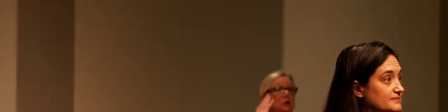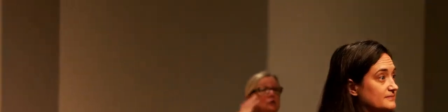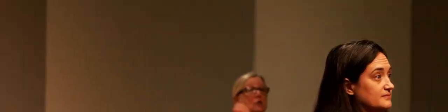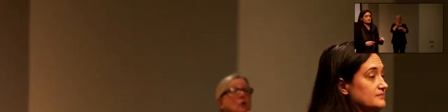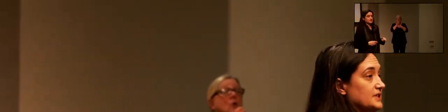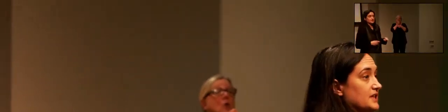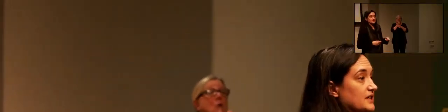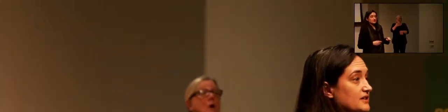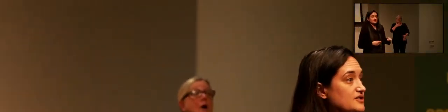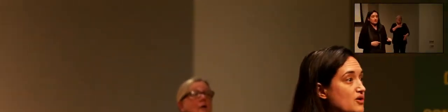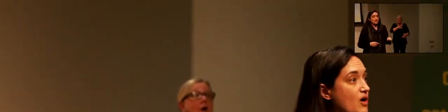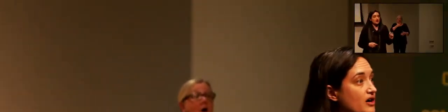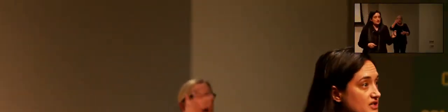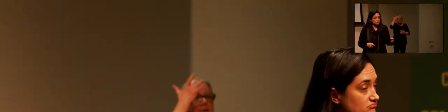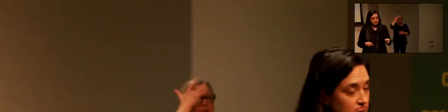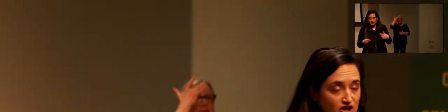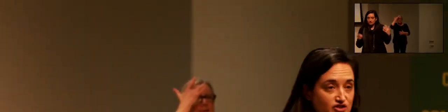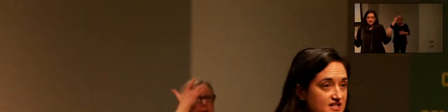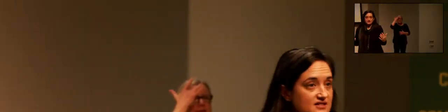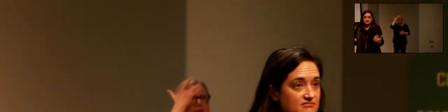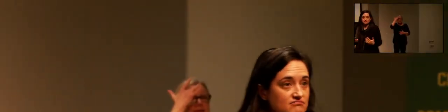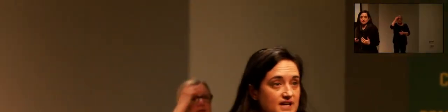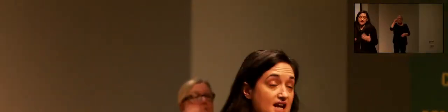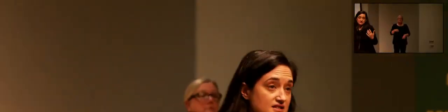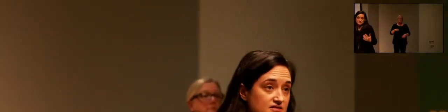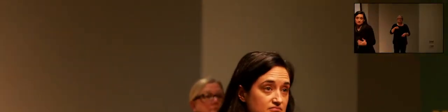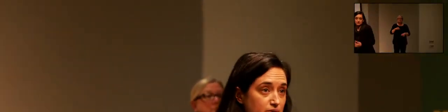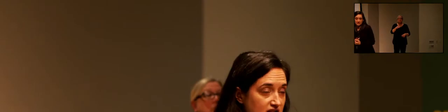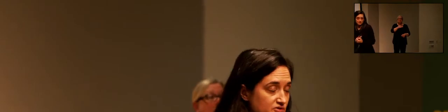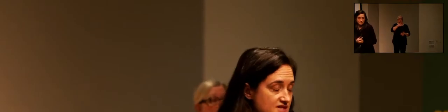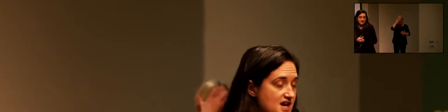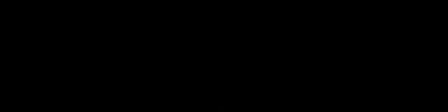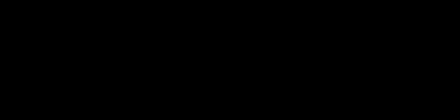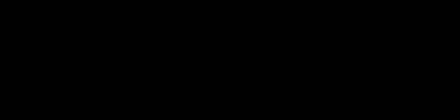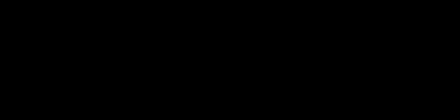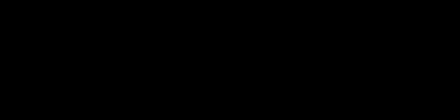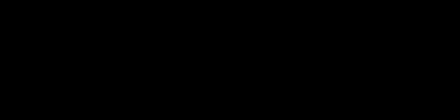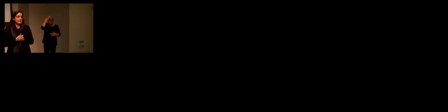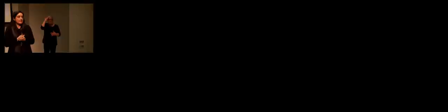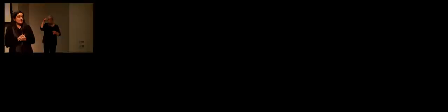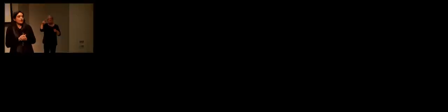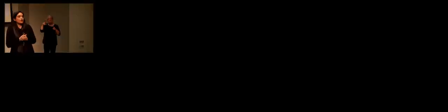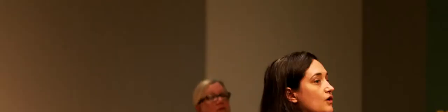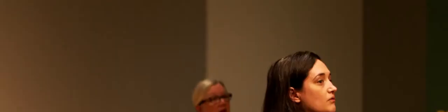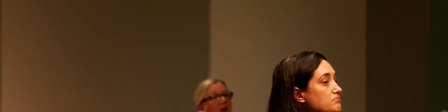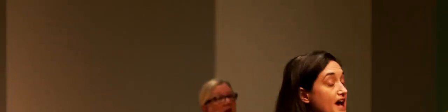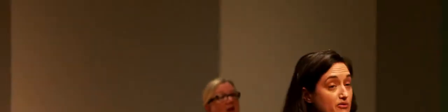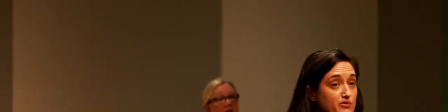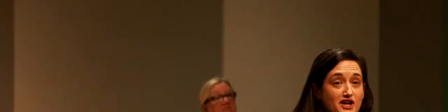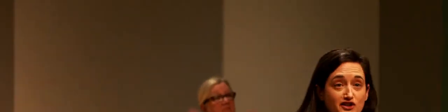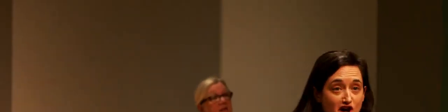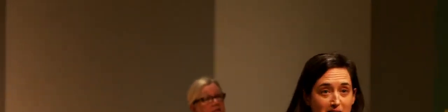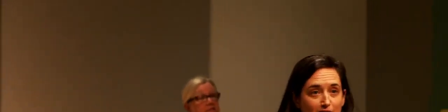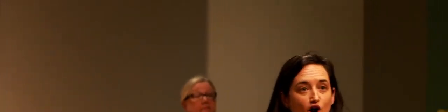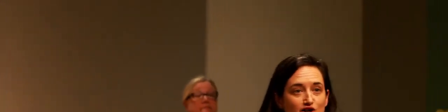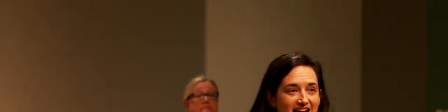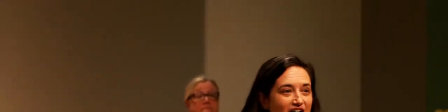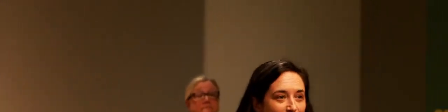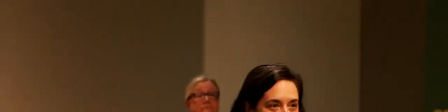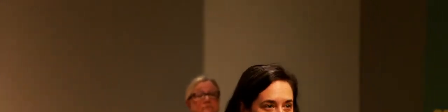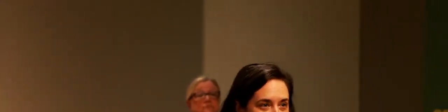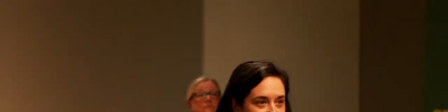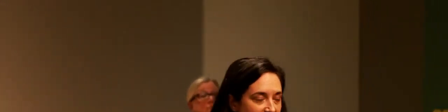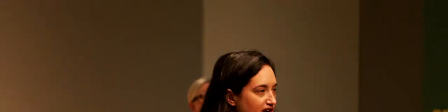disease. So heart illness and been linked with death. Now, when we talk about